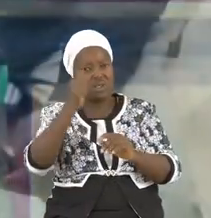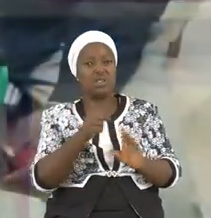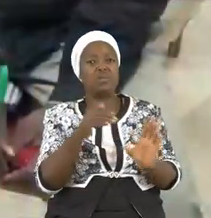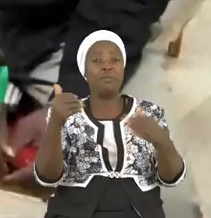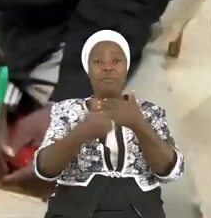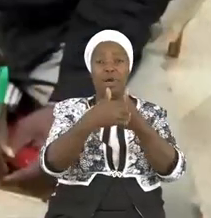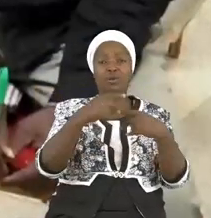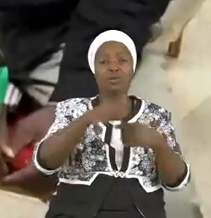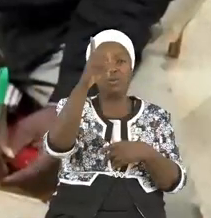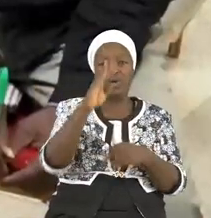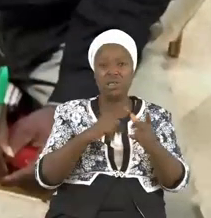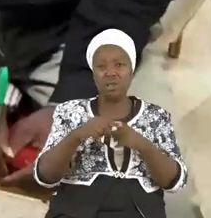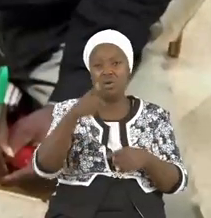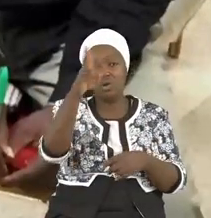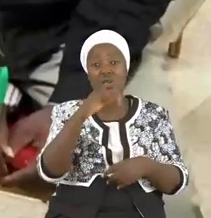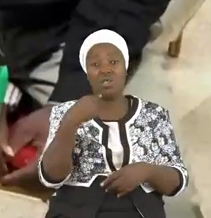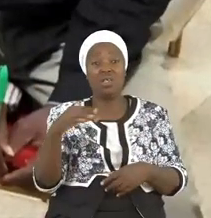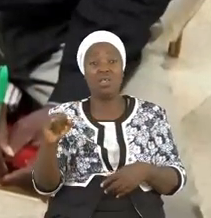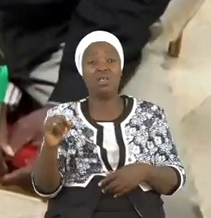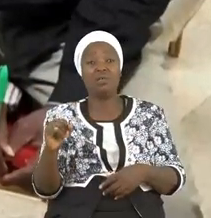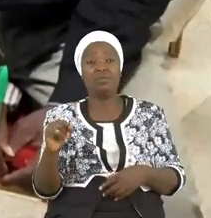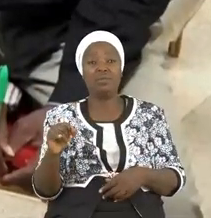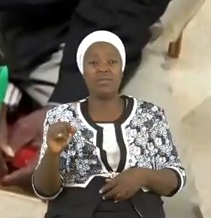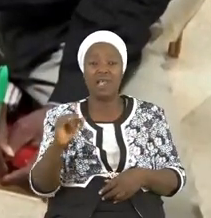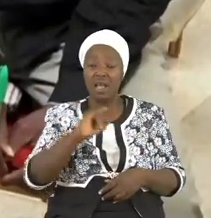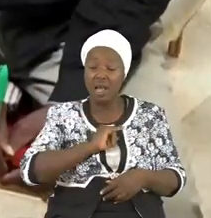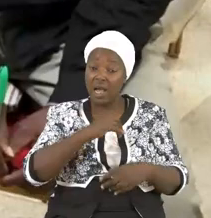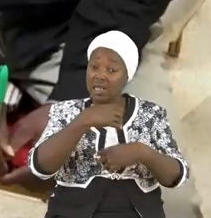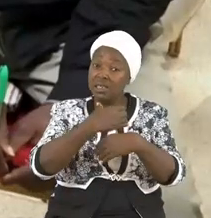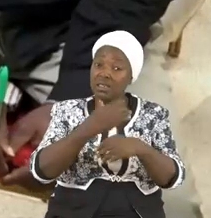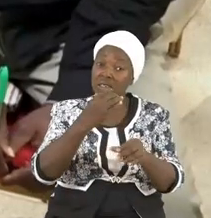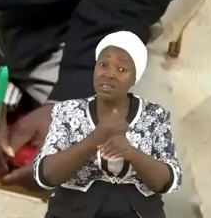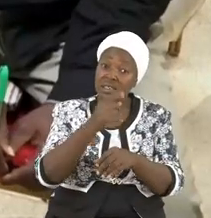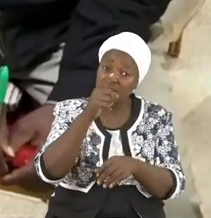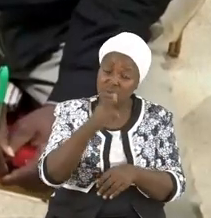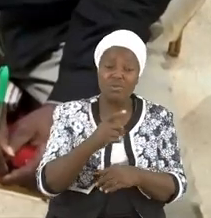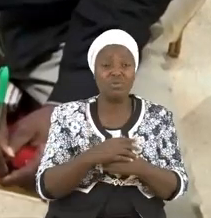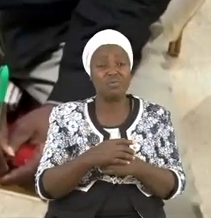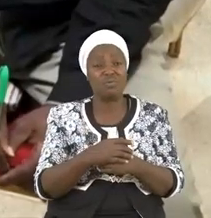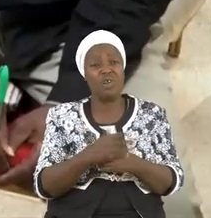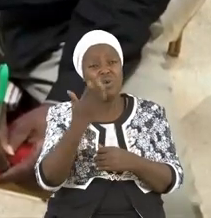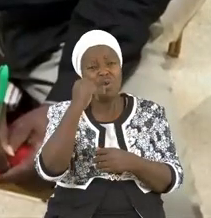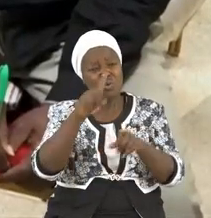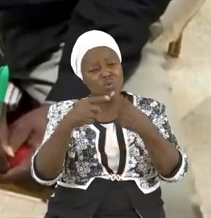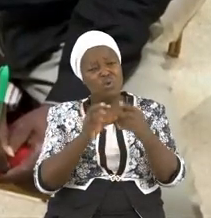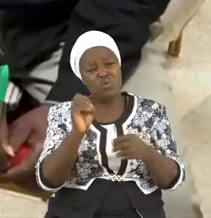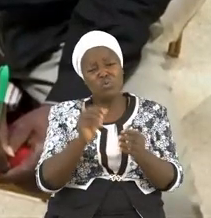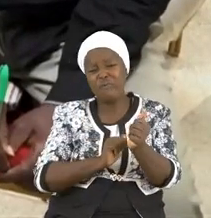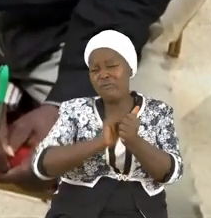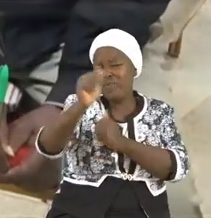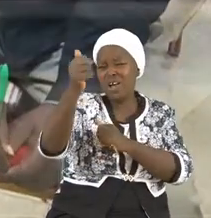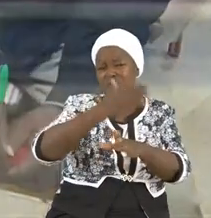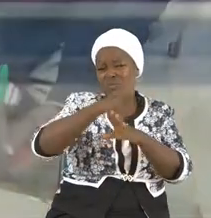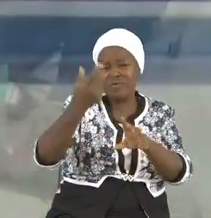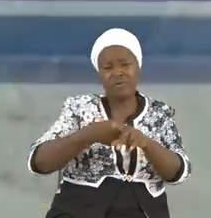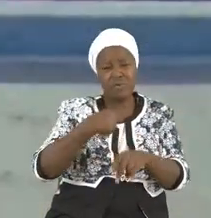is saying, I created you. Why are you going so far away from me? I made you, and I